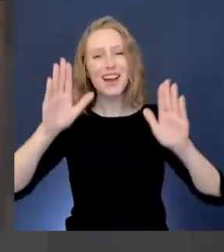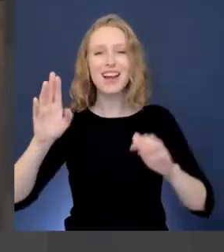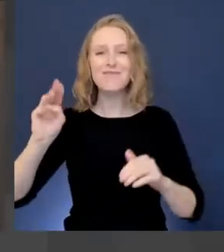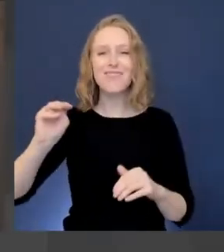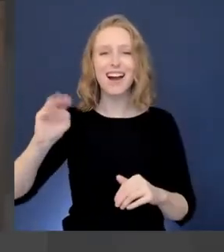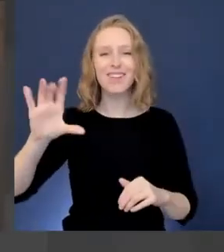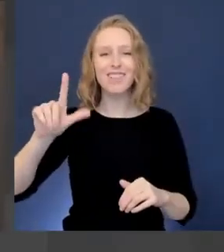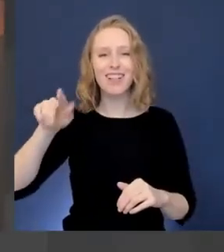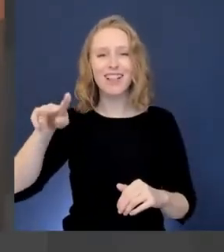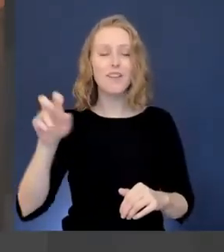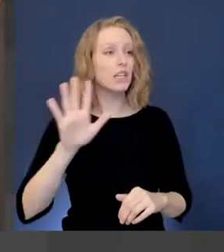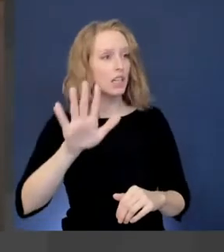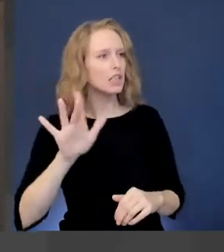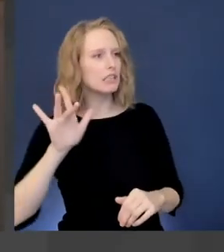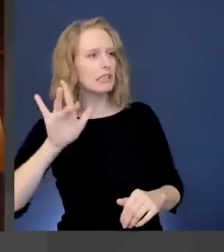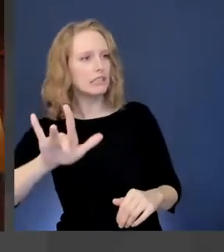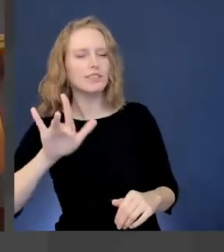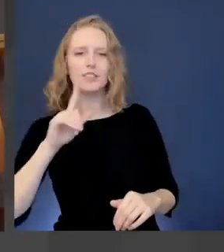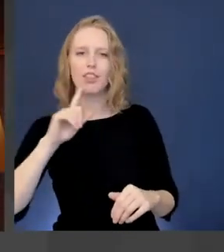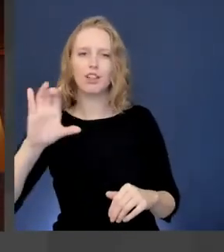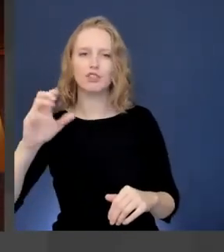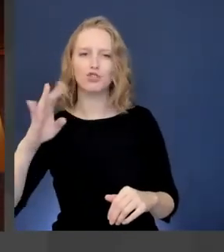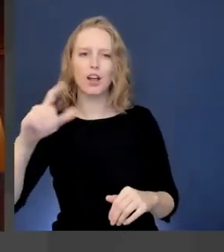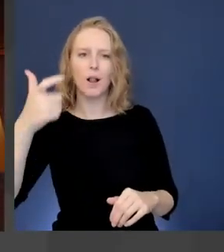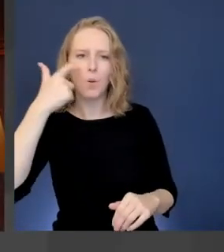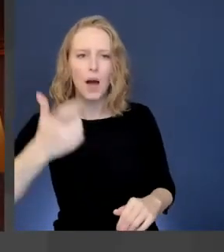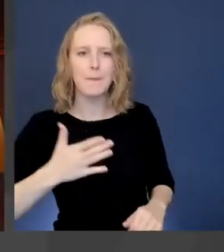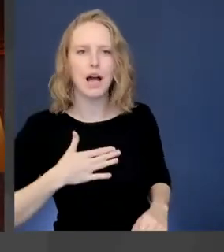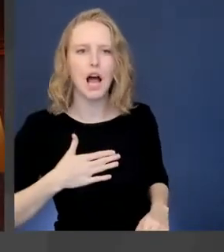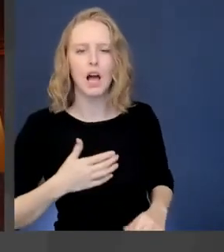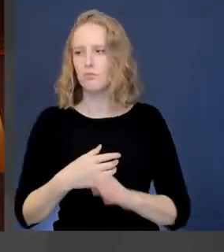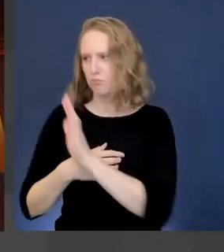to subscribe to the channel and only watch my...